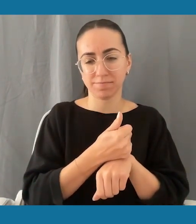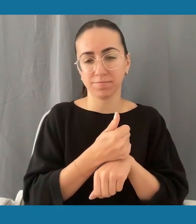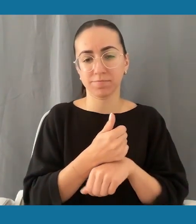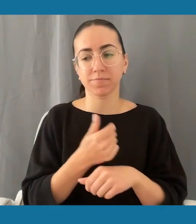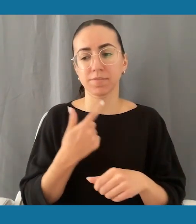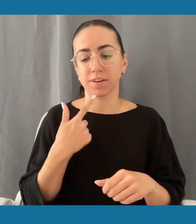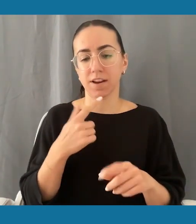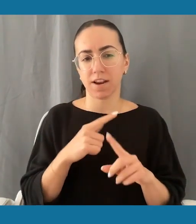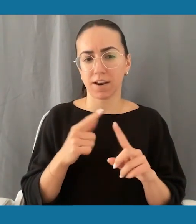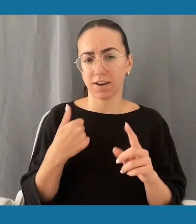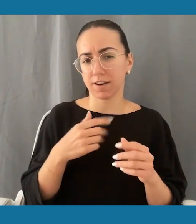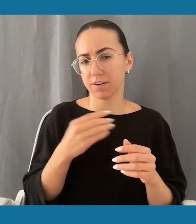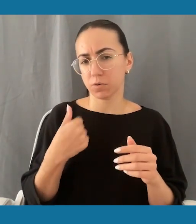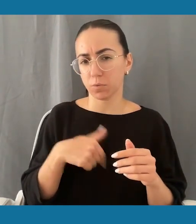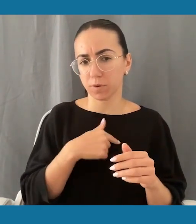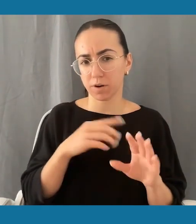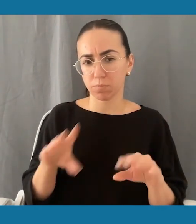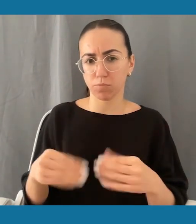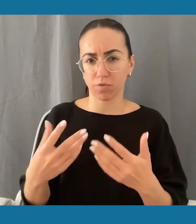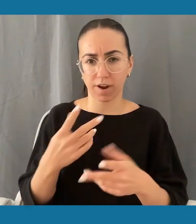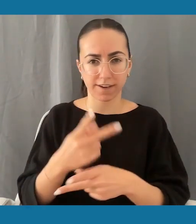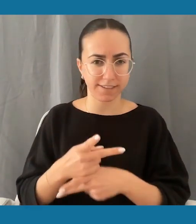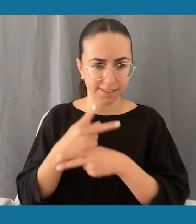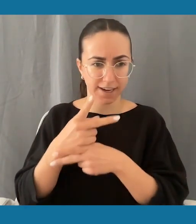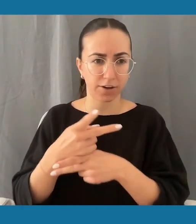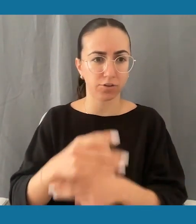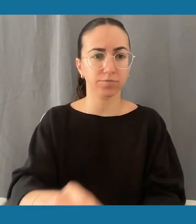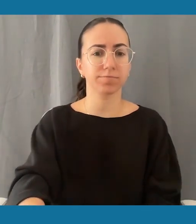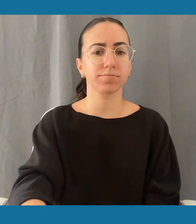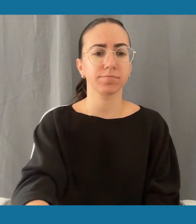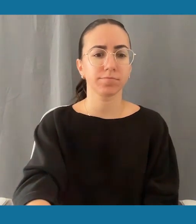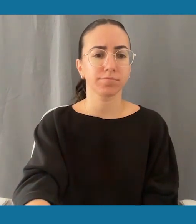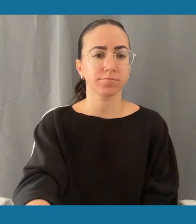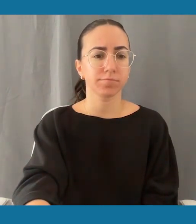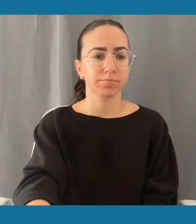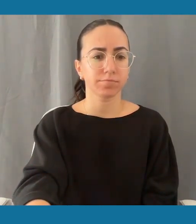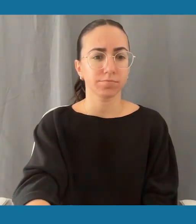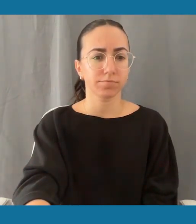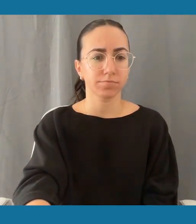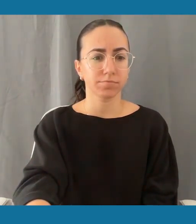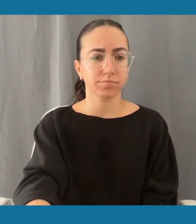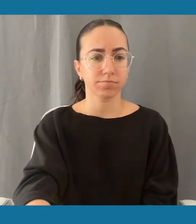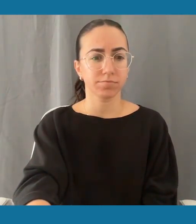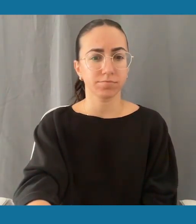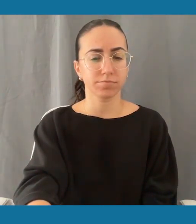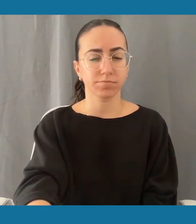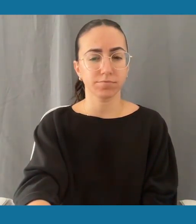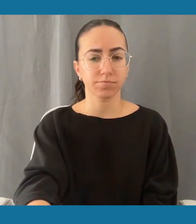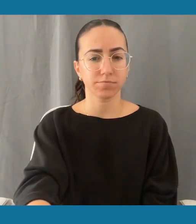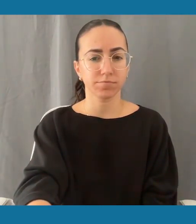we are providing an infrastructure that best cares for the individual with the disability.